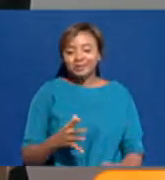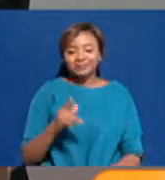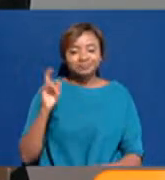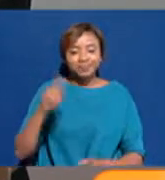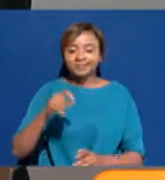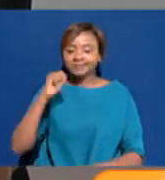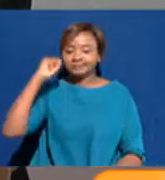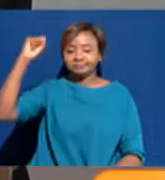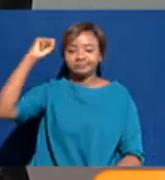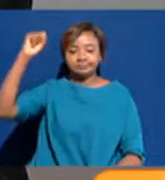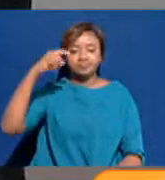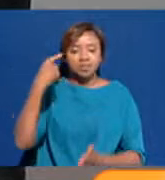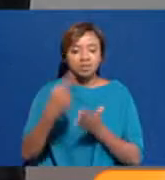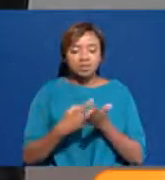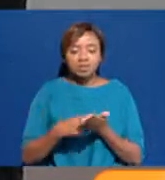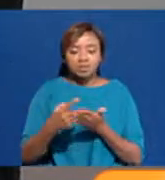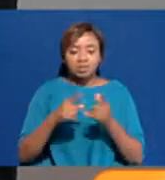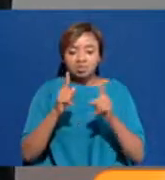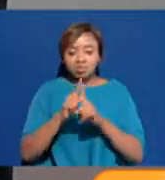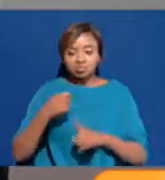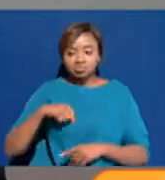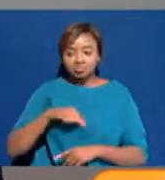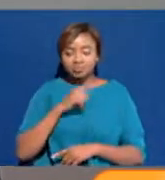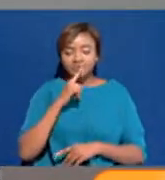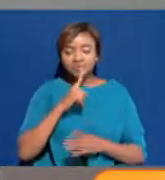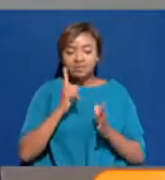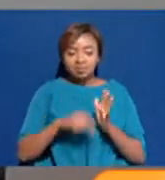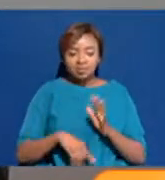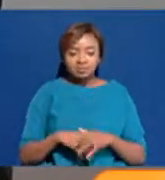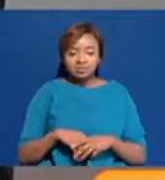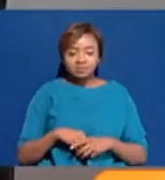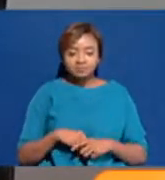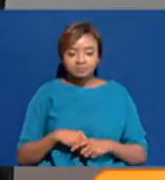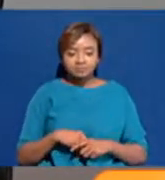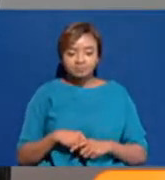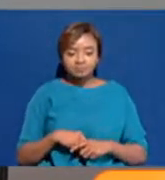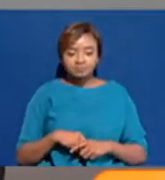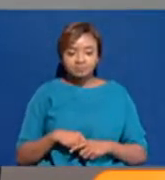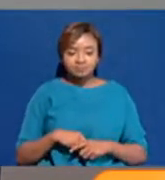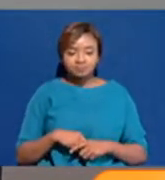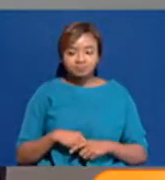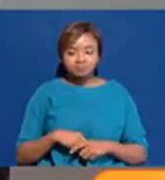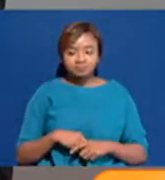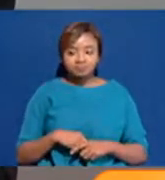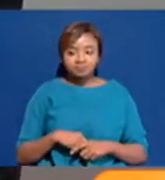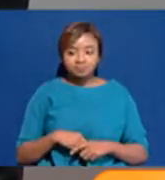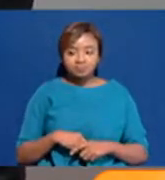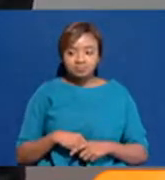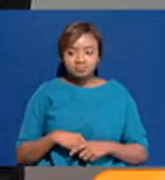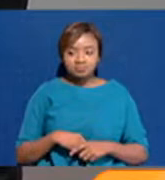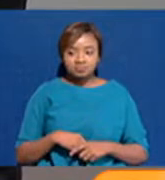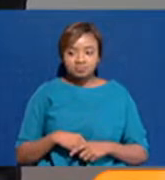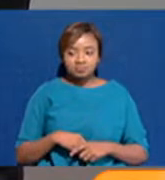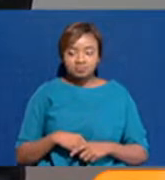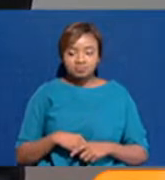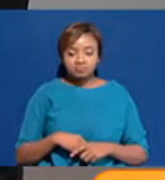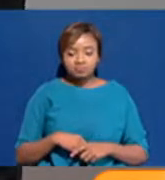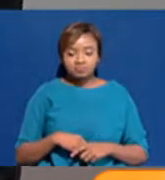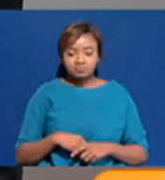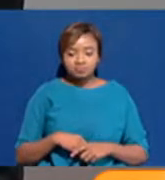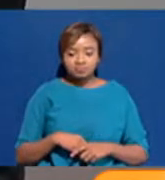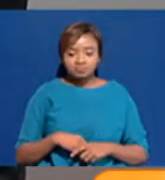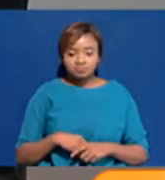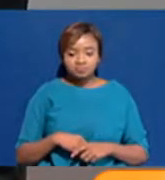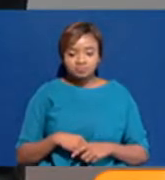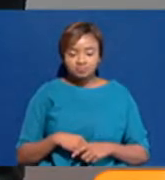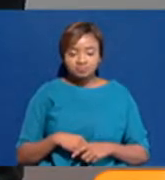the Interfaith Council, our brother Muslims actually don't have that problem at all, because there is